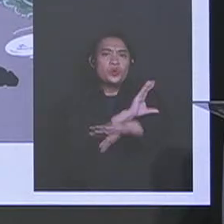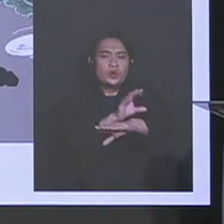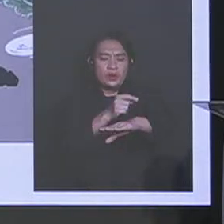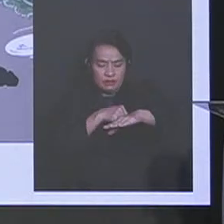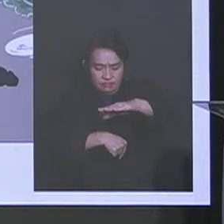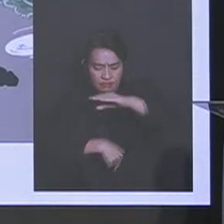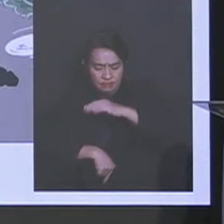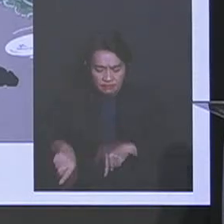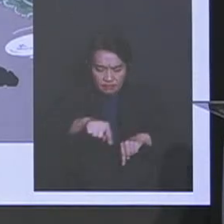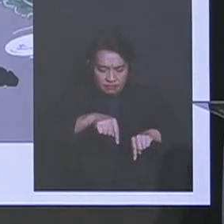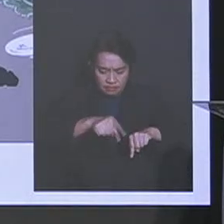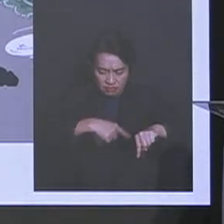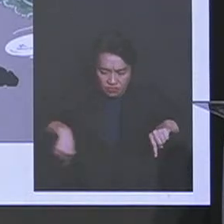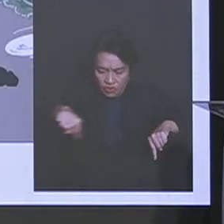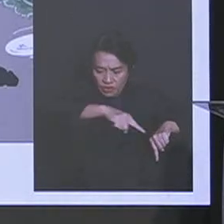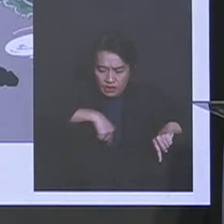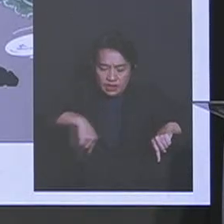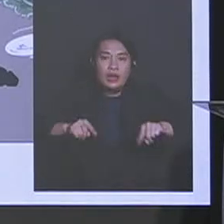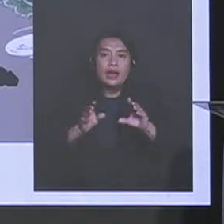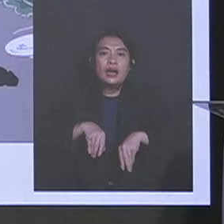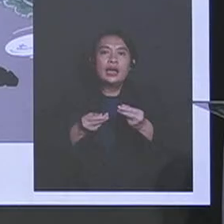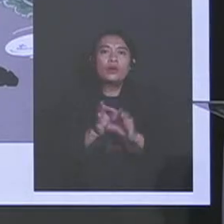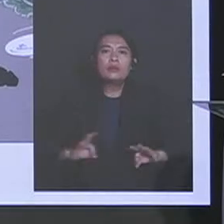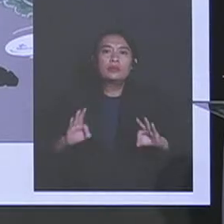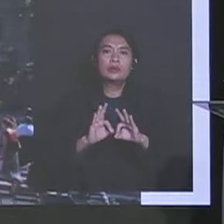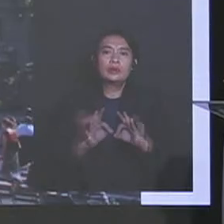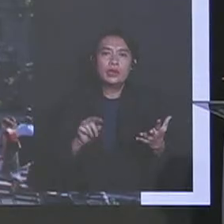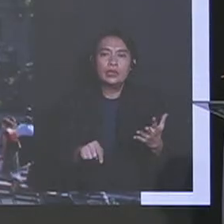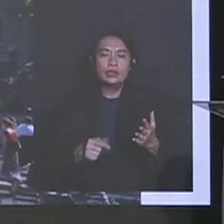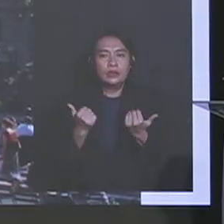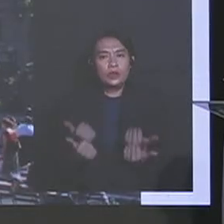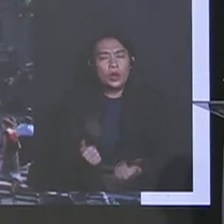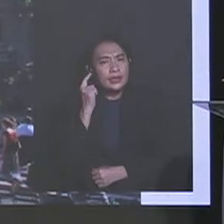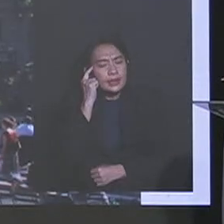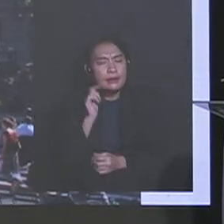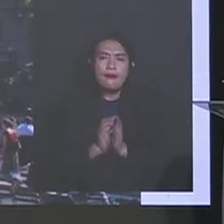reconnect, restitch communities back together.